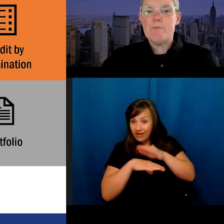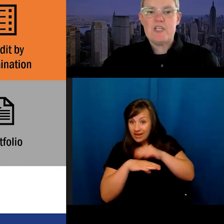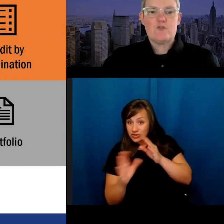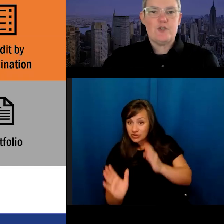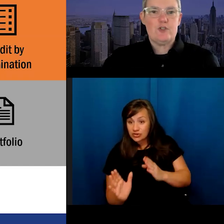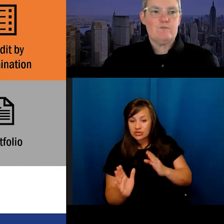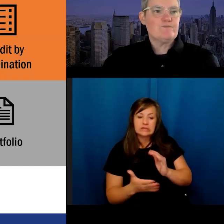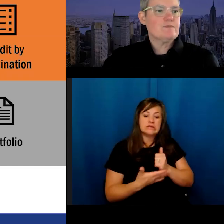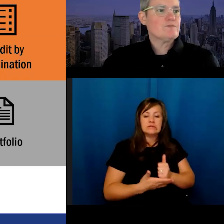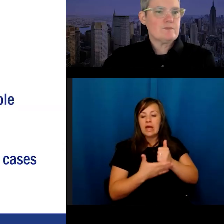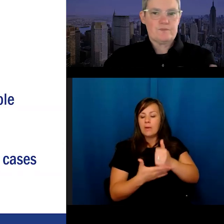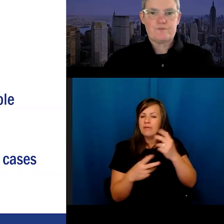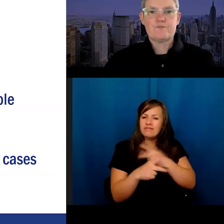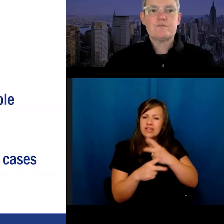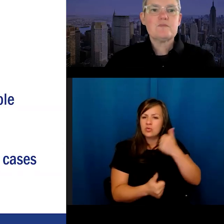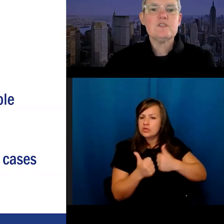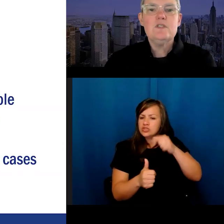the right mix for you.